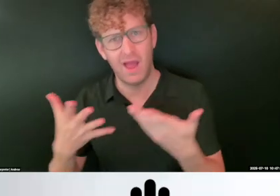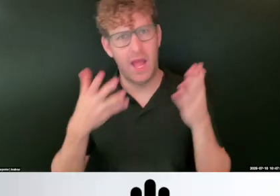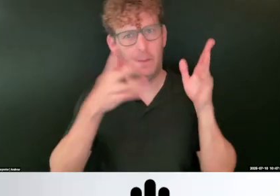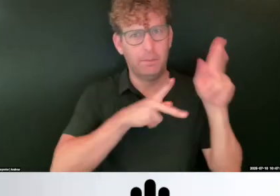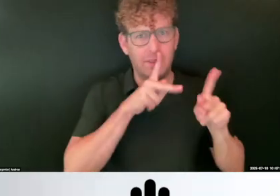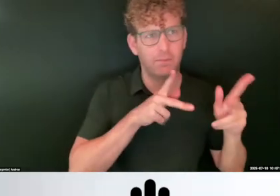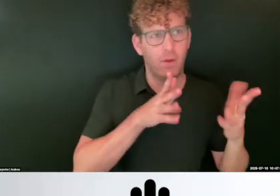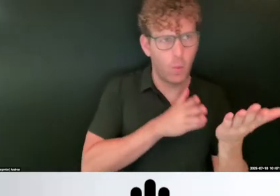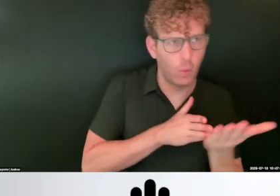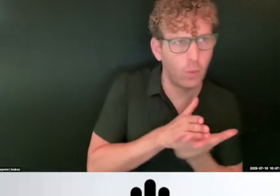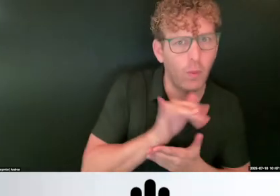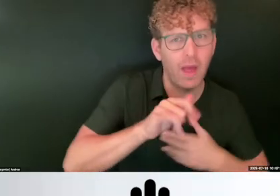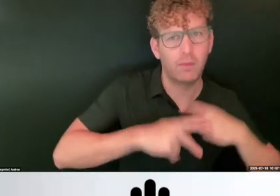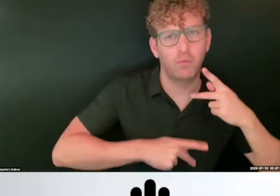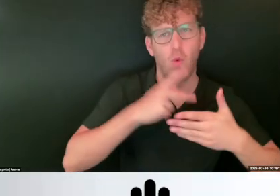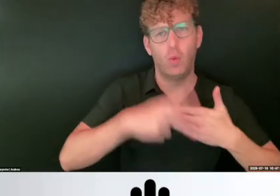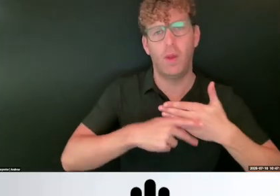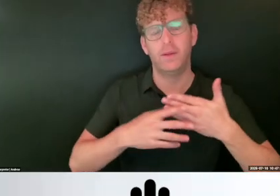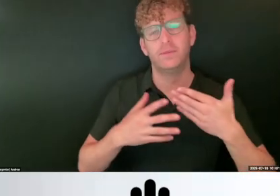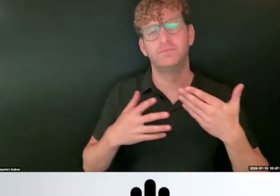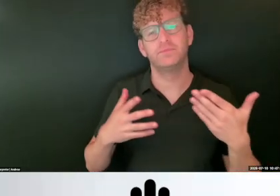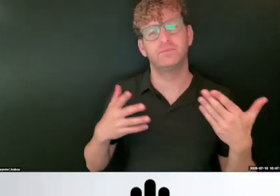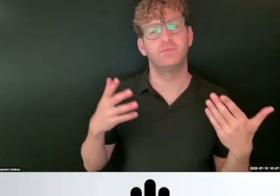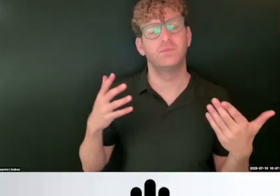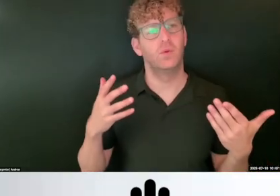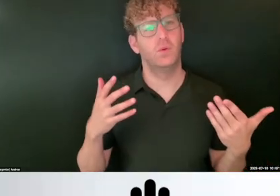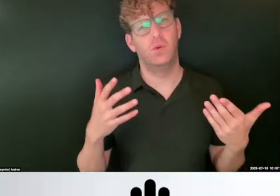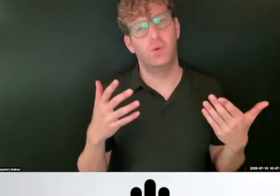the statewide CC4A piece, I